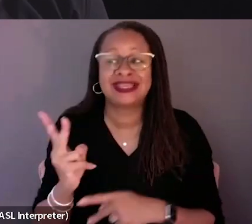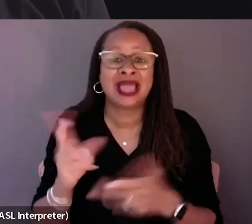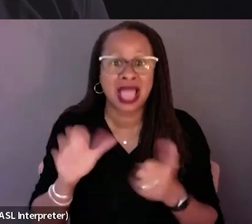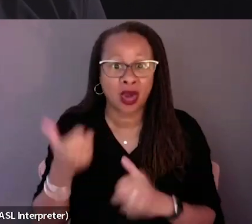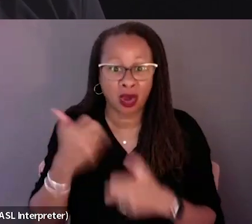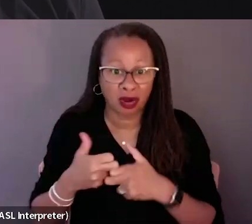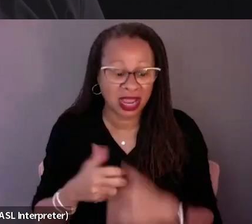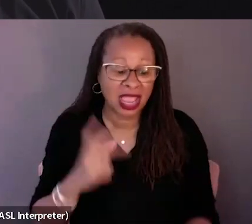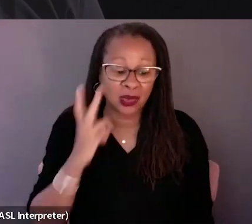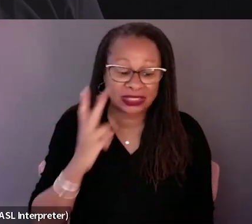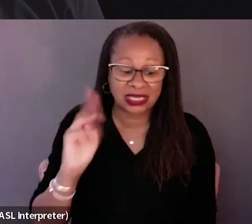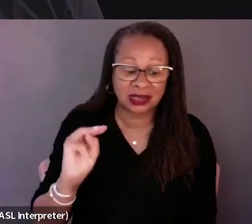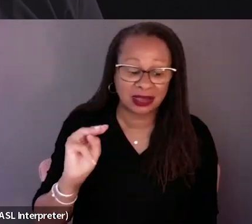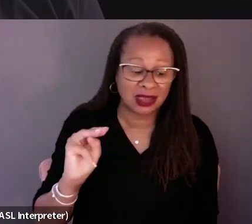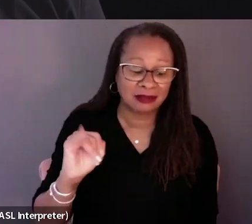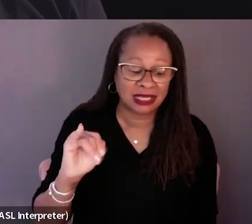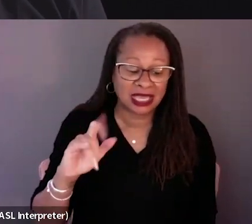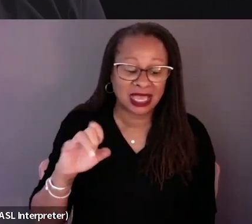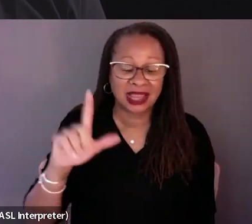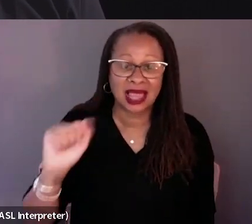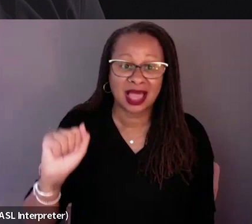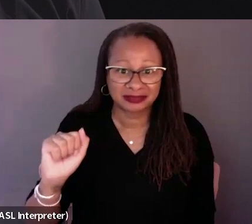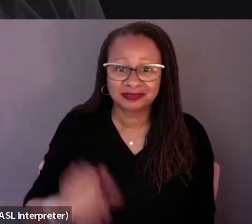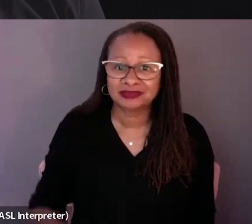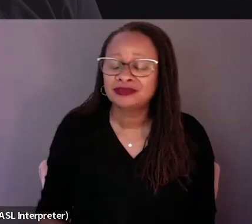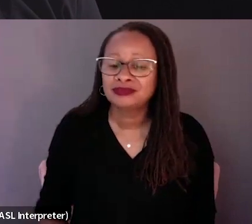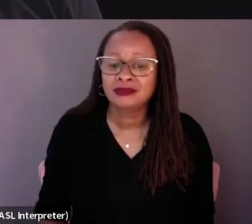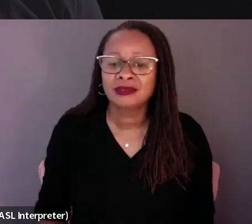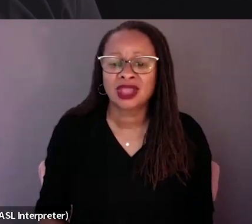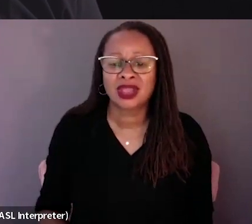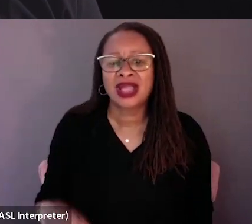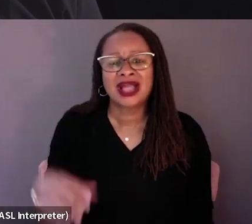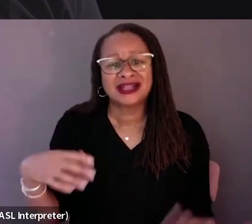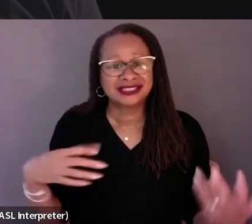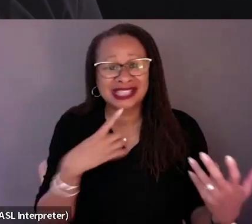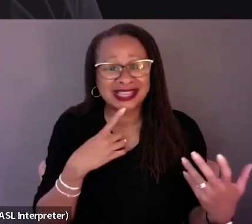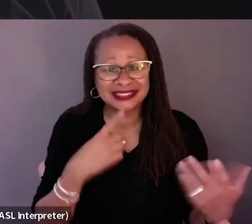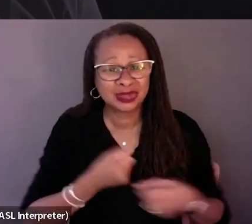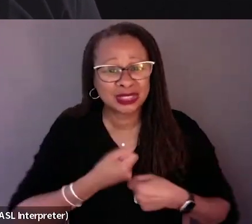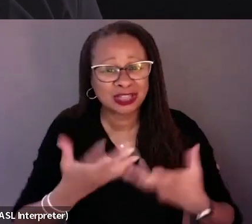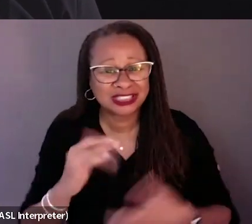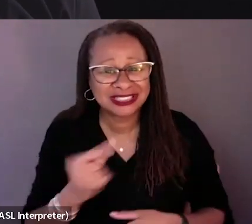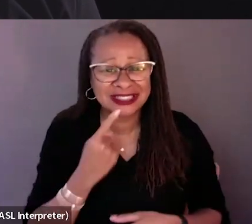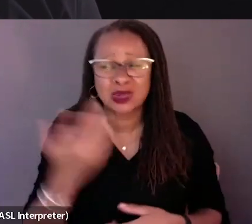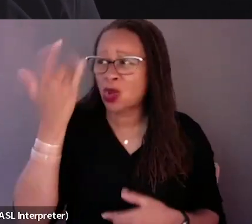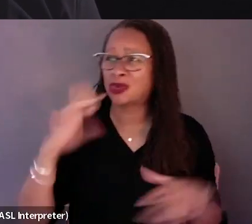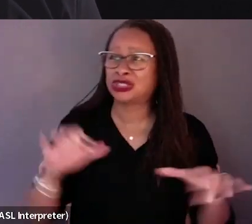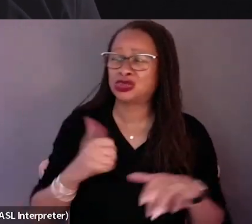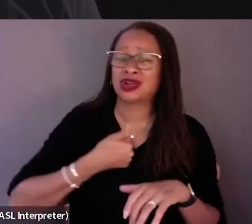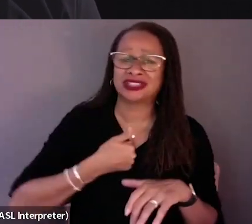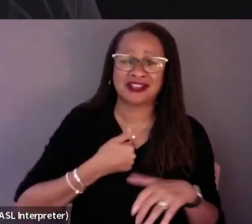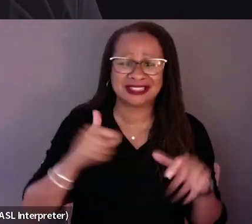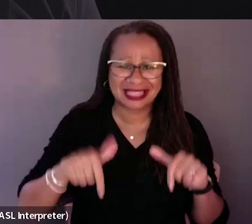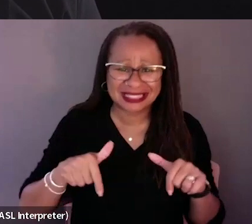particular, who's just expressing this kind of notion of like, why did we do this to ourselves? They're being put through hell in a